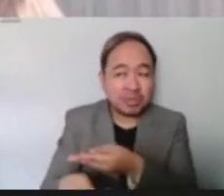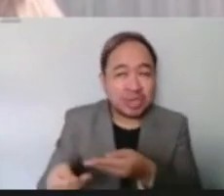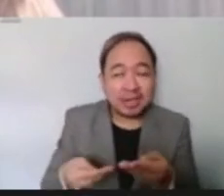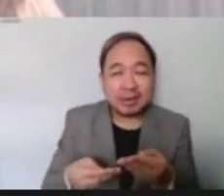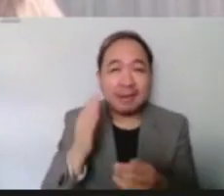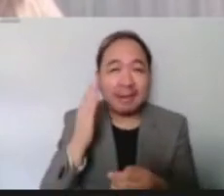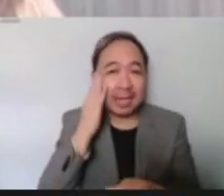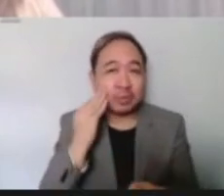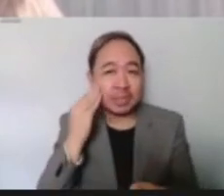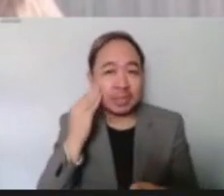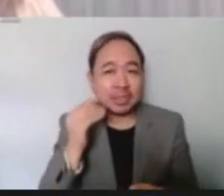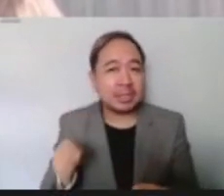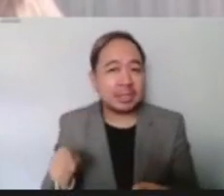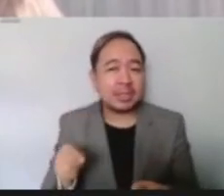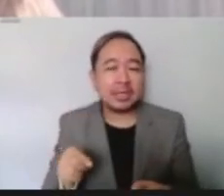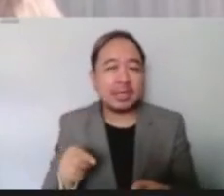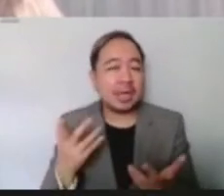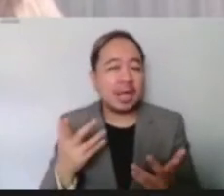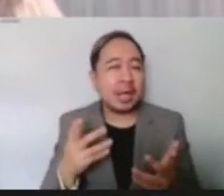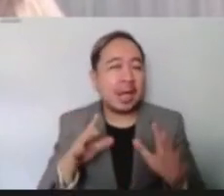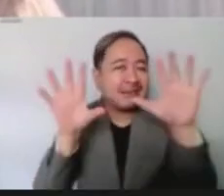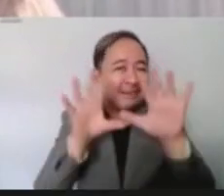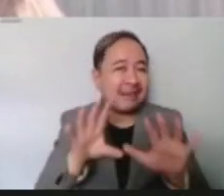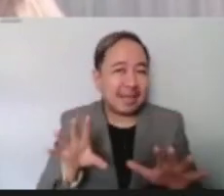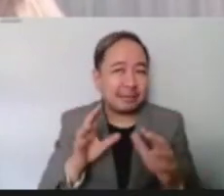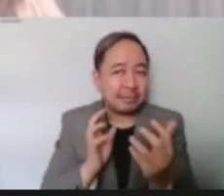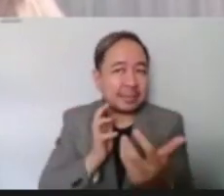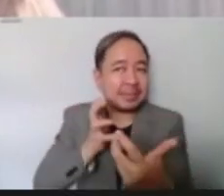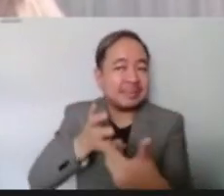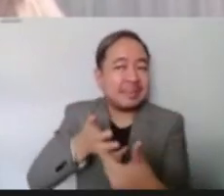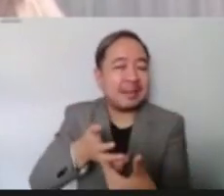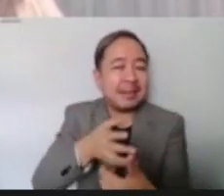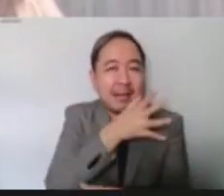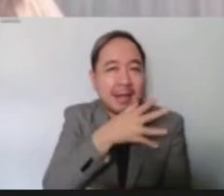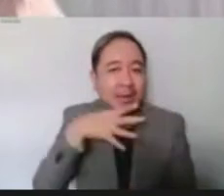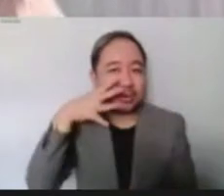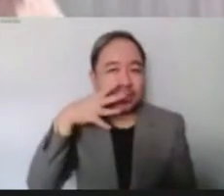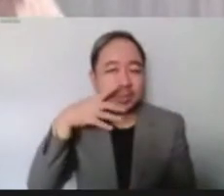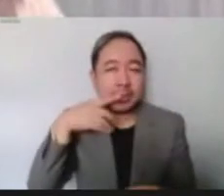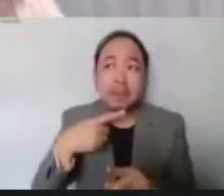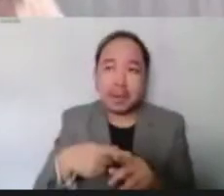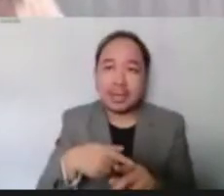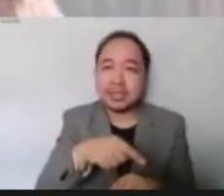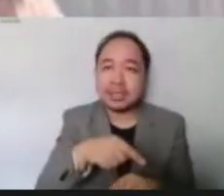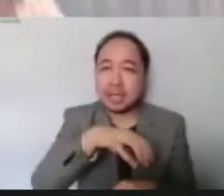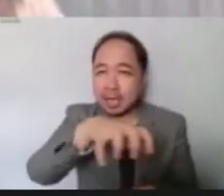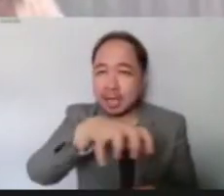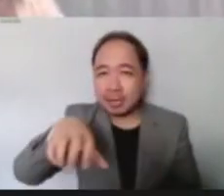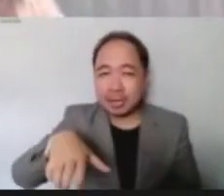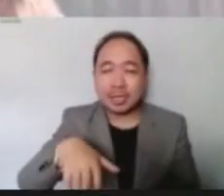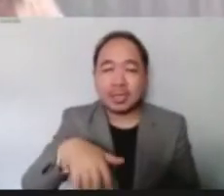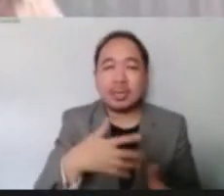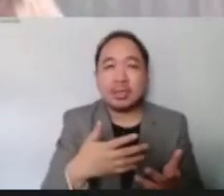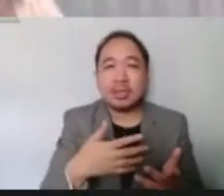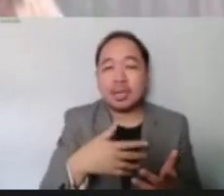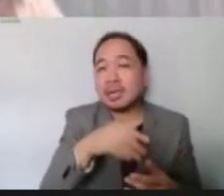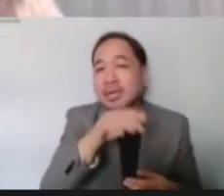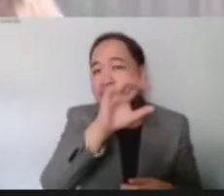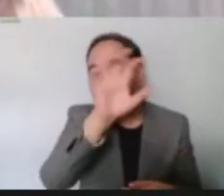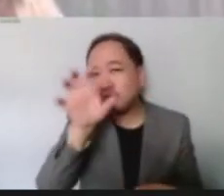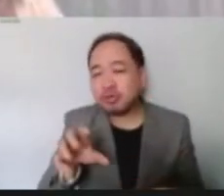the implementing climate smart Agriculture and harness Regional level collaboration to implement priority